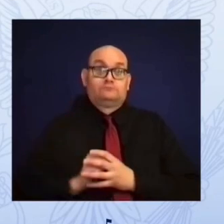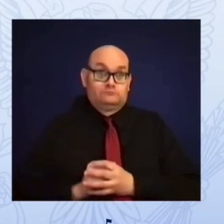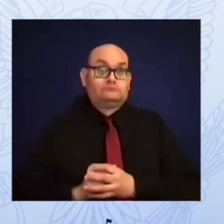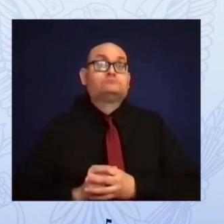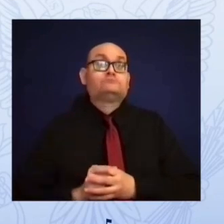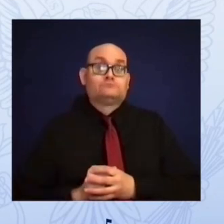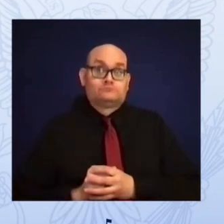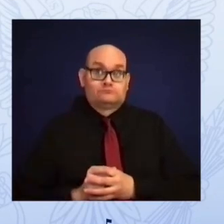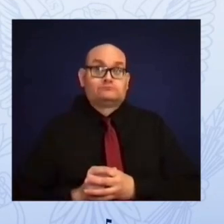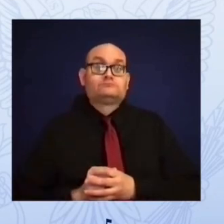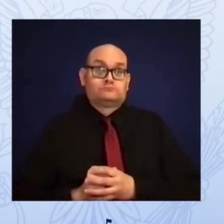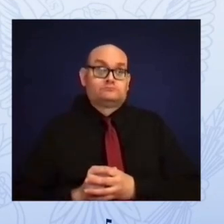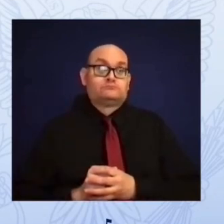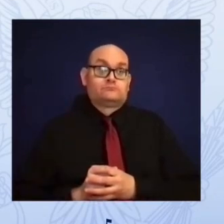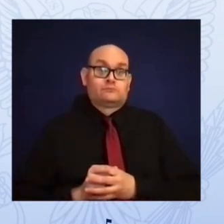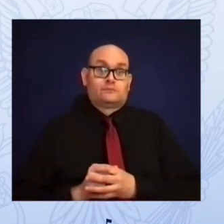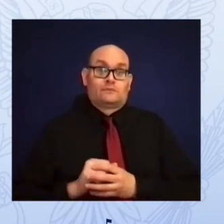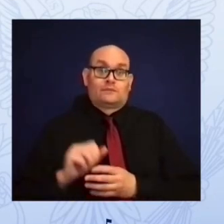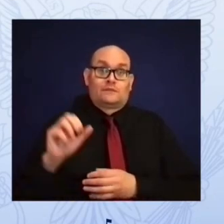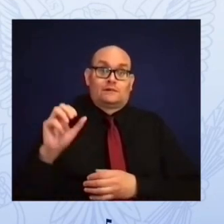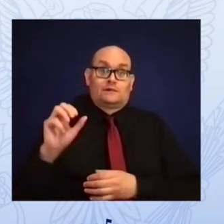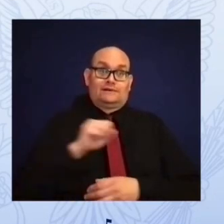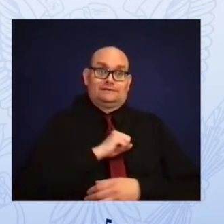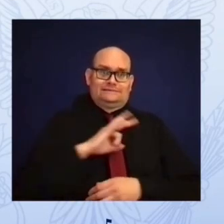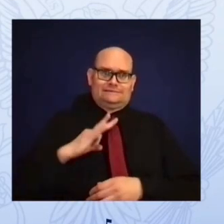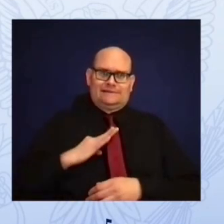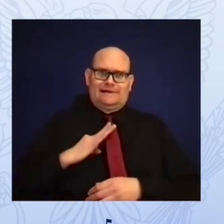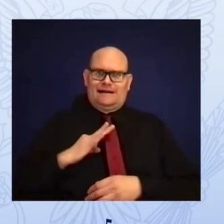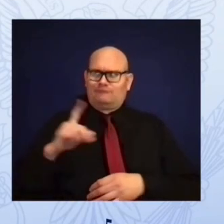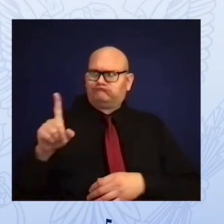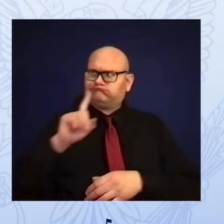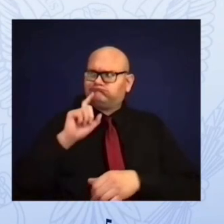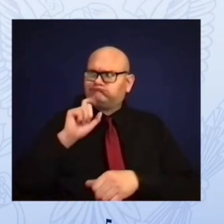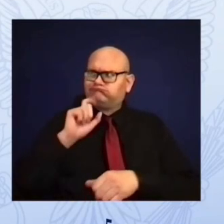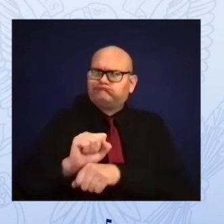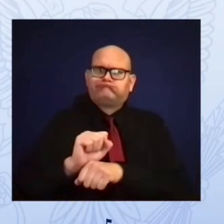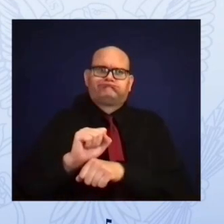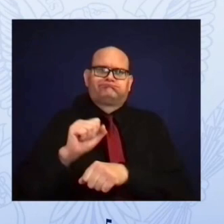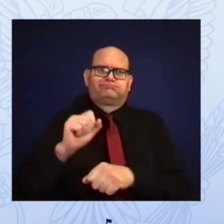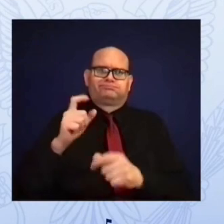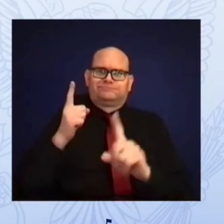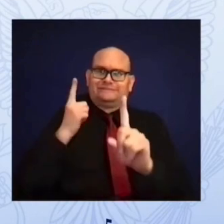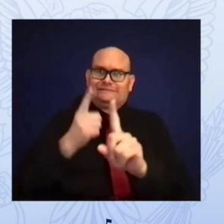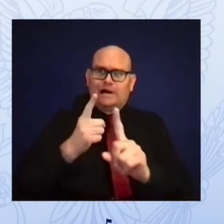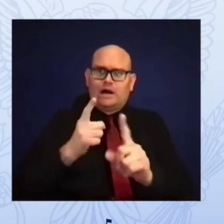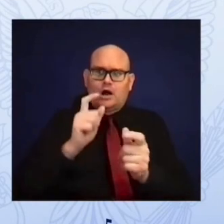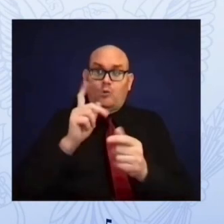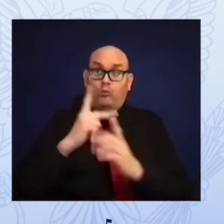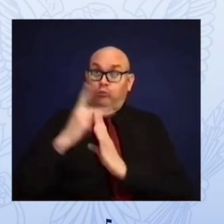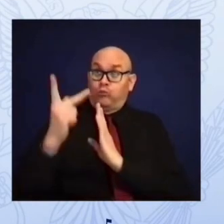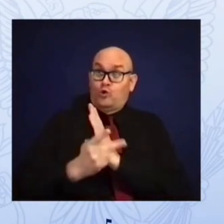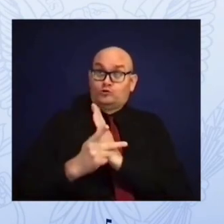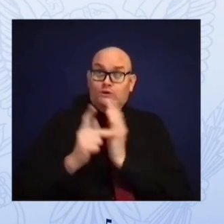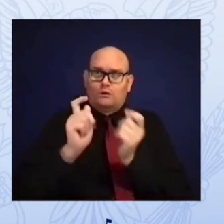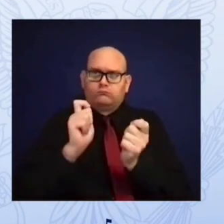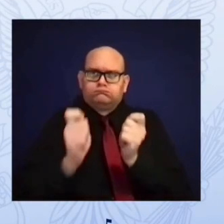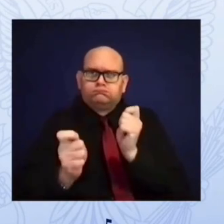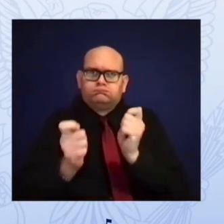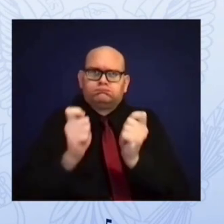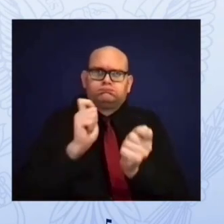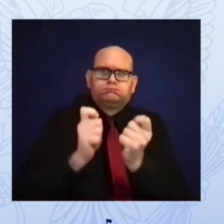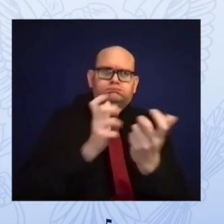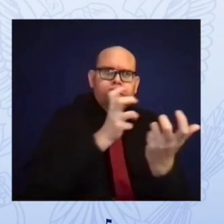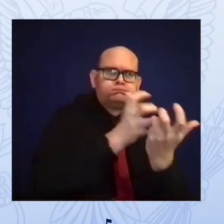Their staff's dedication to adapting programs and support to meet the needs of their community is at the heart of what they do.